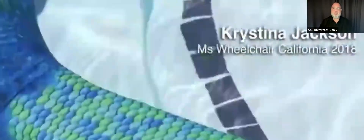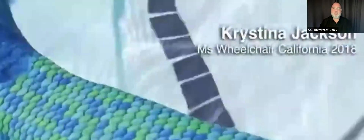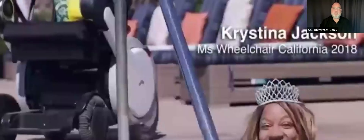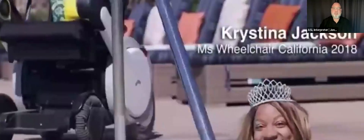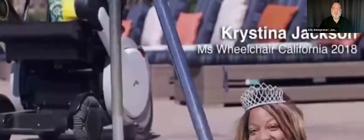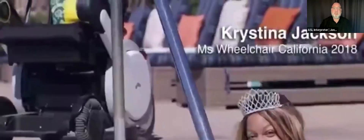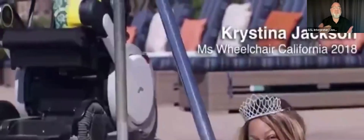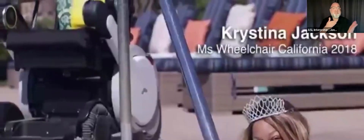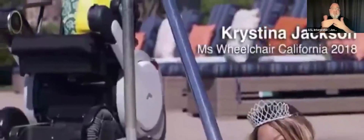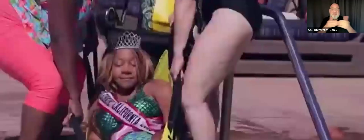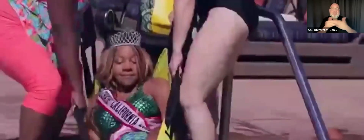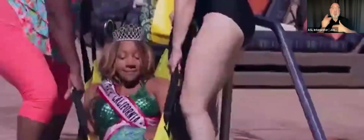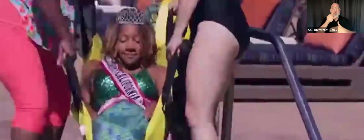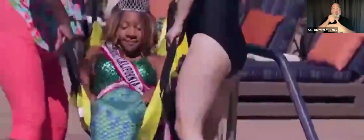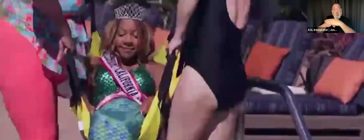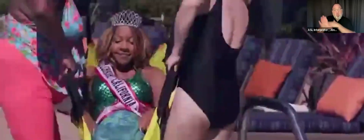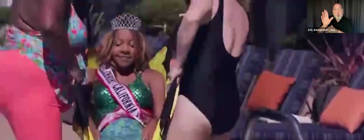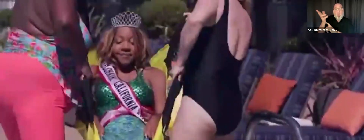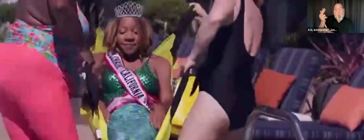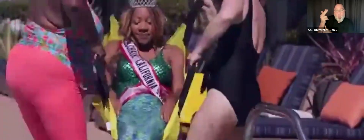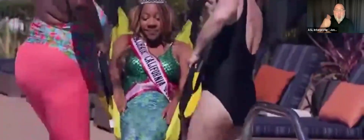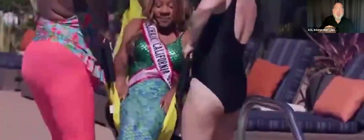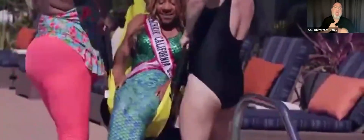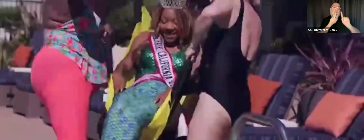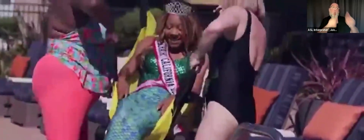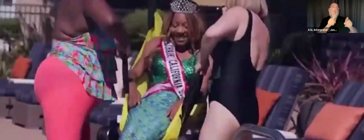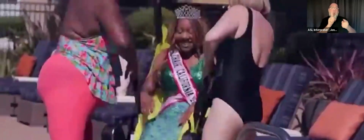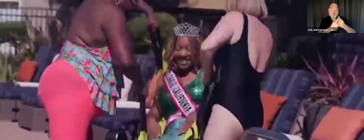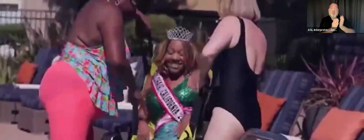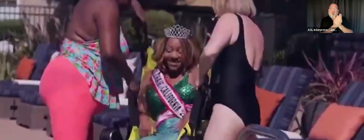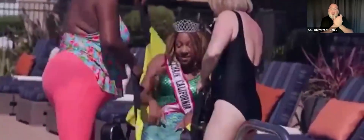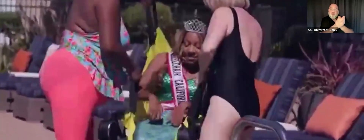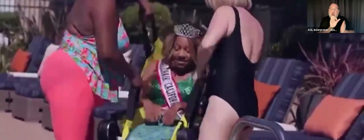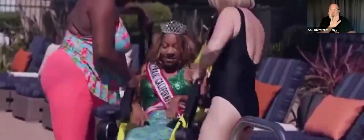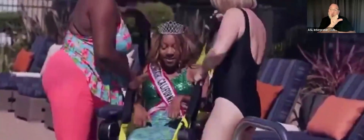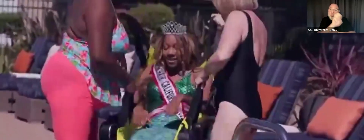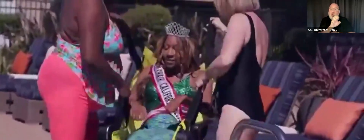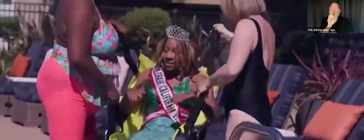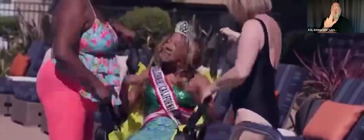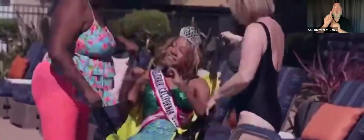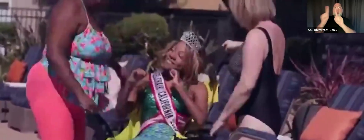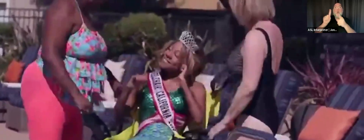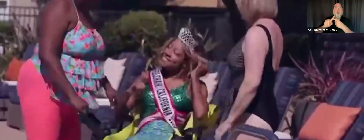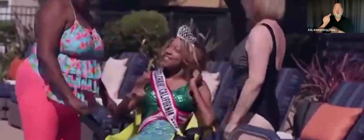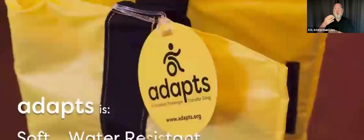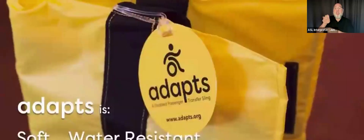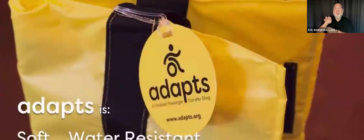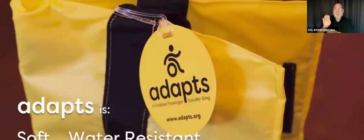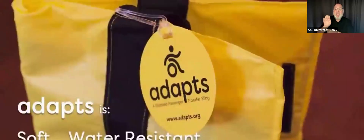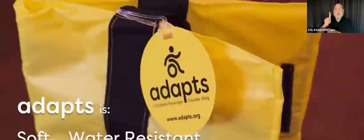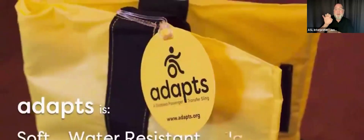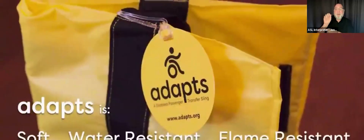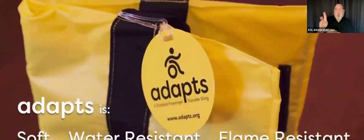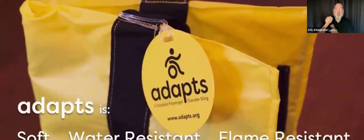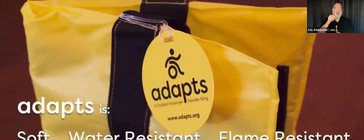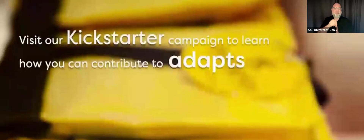Whether you're checking into a hotel, boarding a cruise, or exploring a theme park, ADAPTS is your travel companion that's always ready for